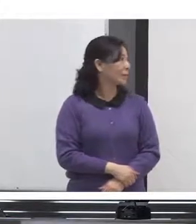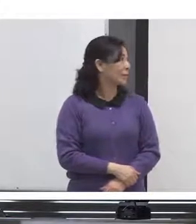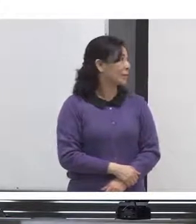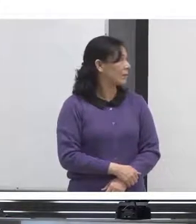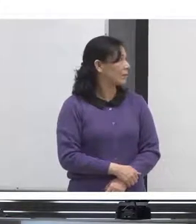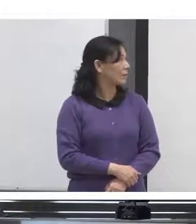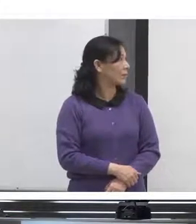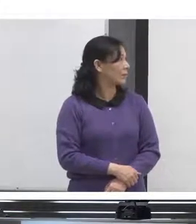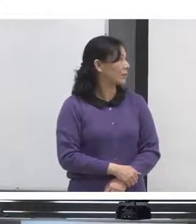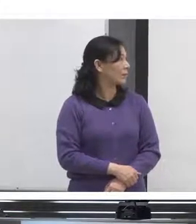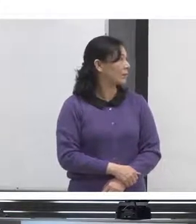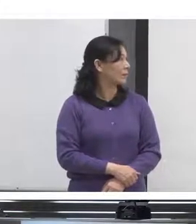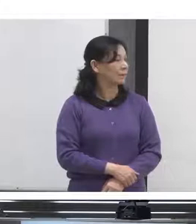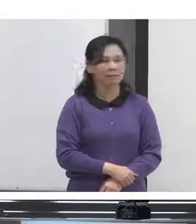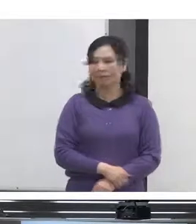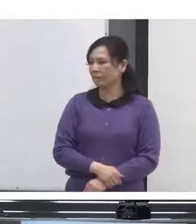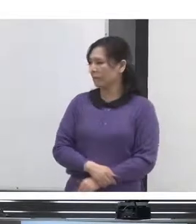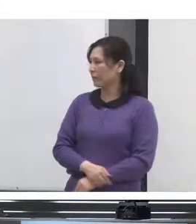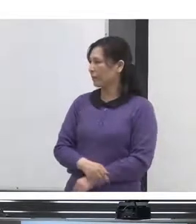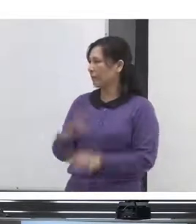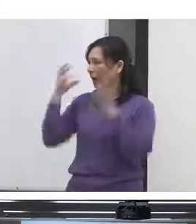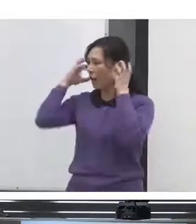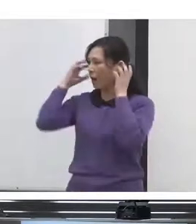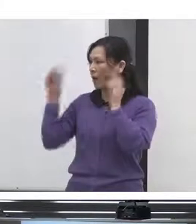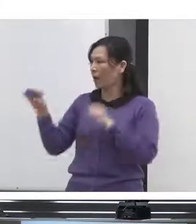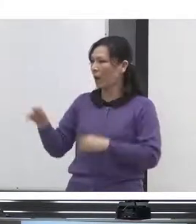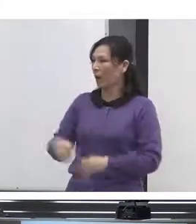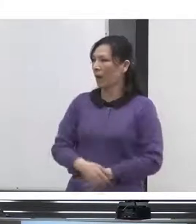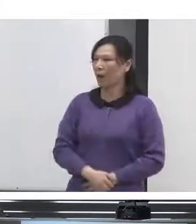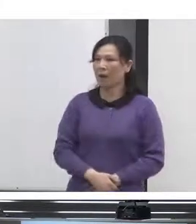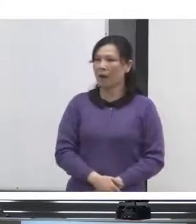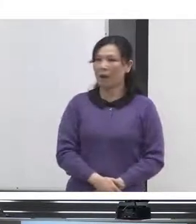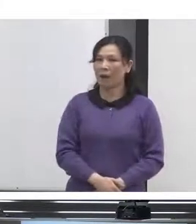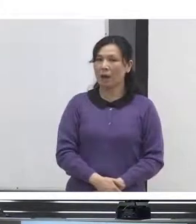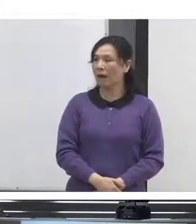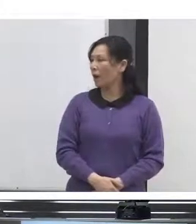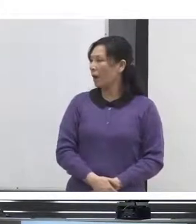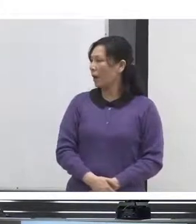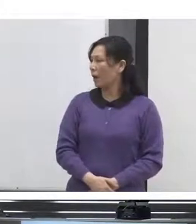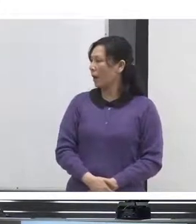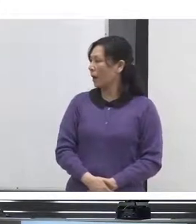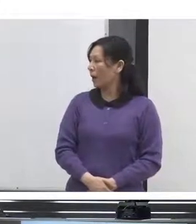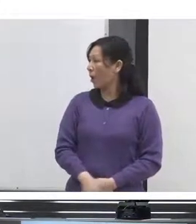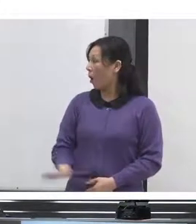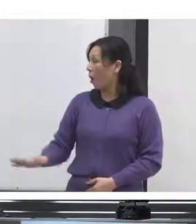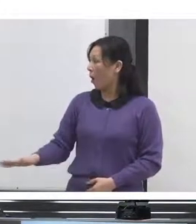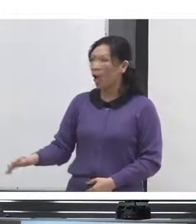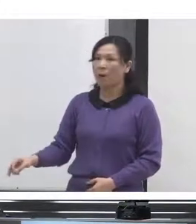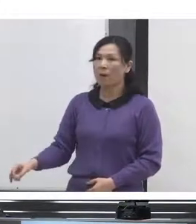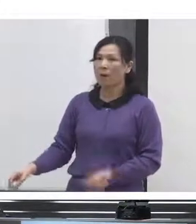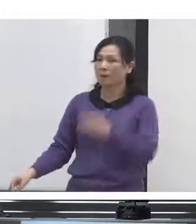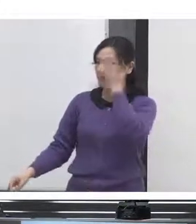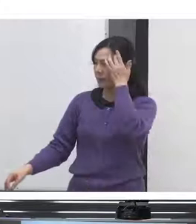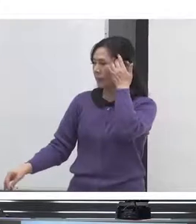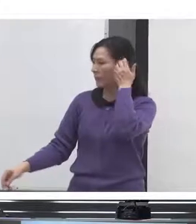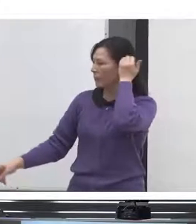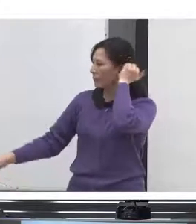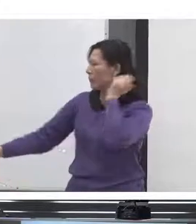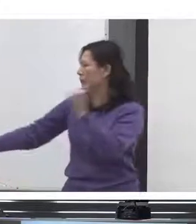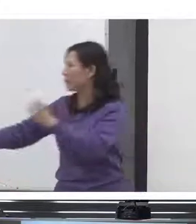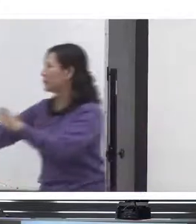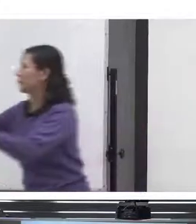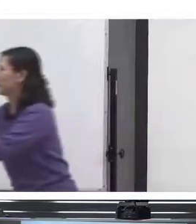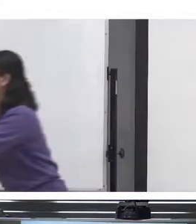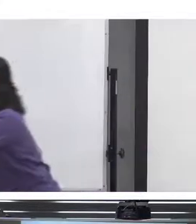Hi, I'm Arjuma. I'm a student assistant at the Hafen City University City Science Lab. Today, I'm going to introduce you to